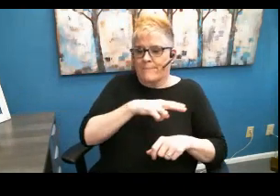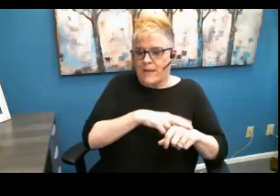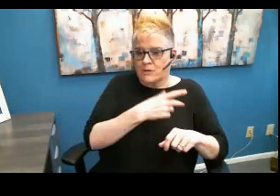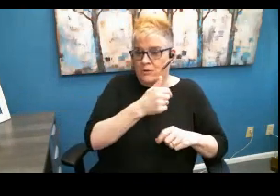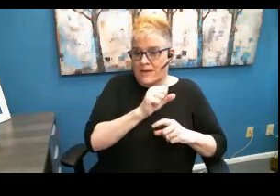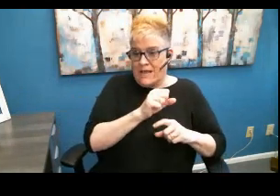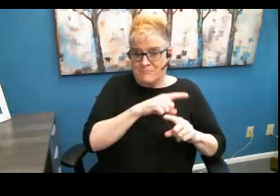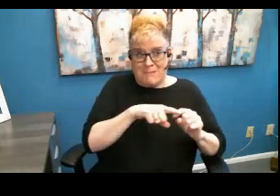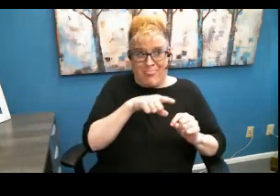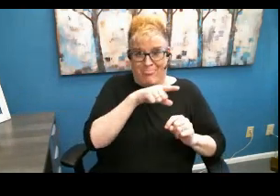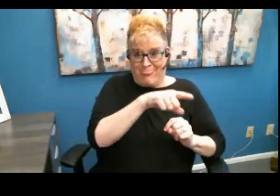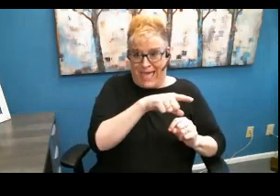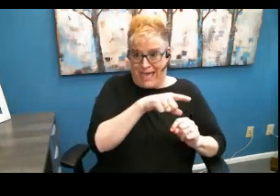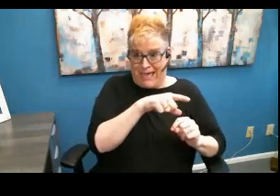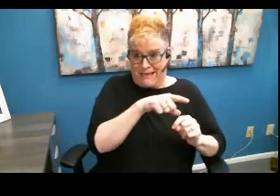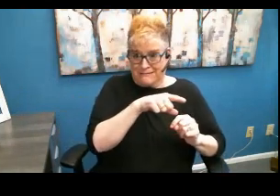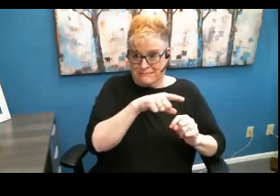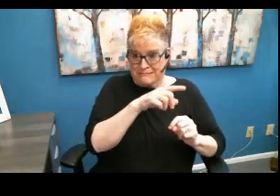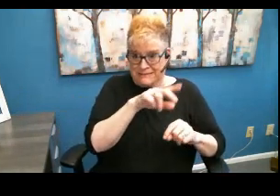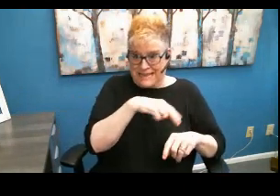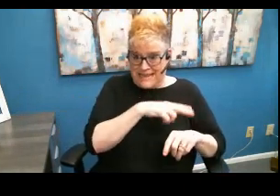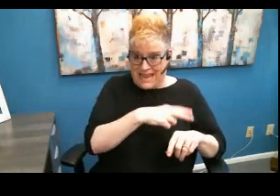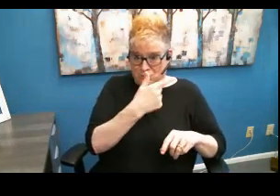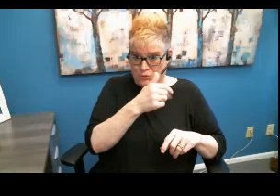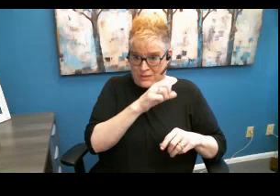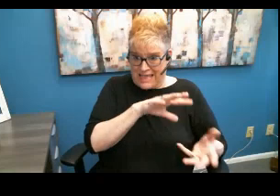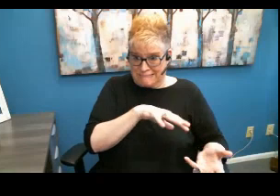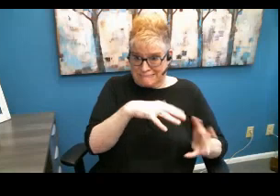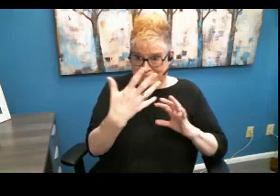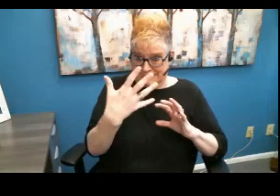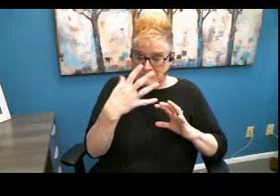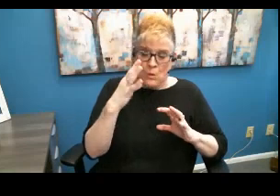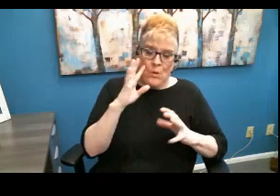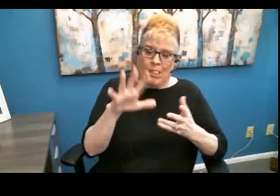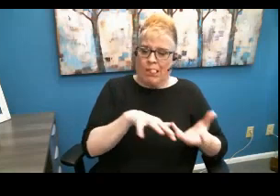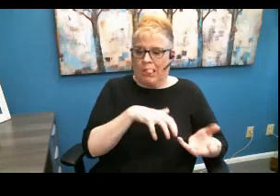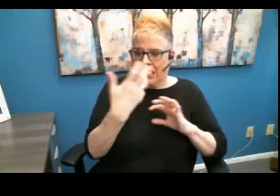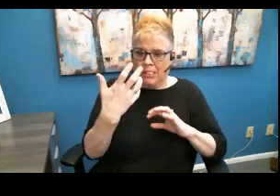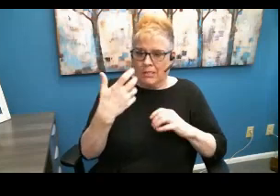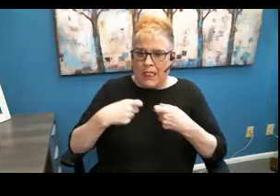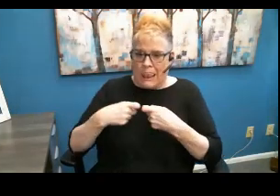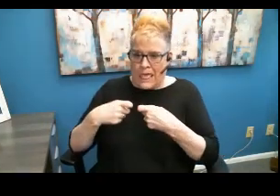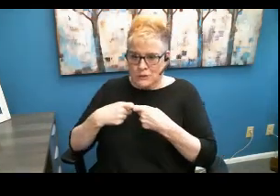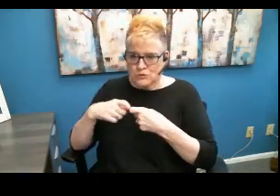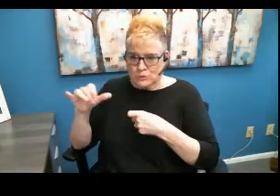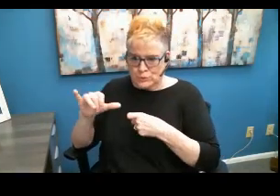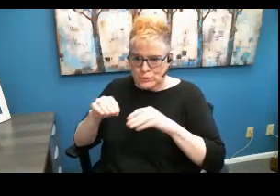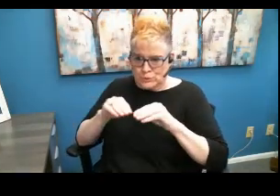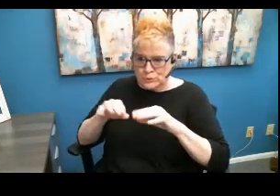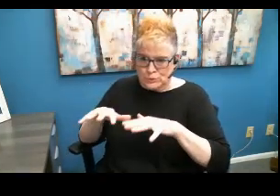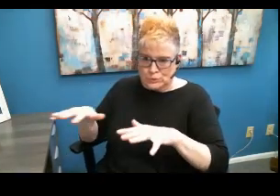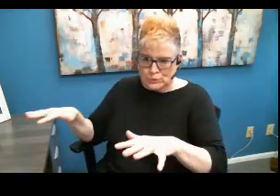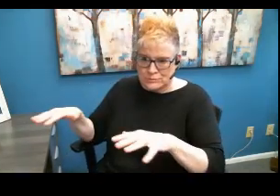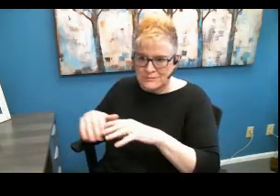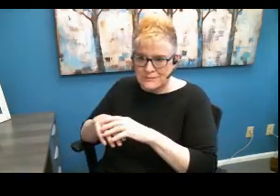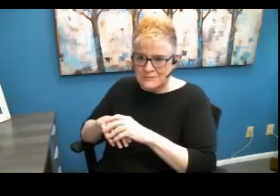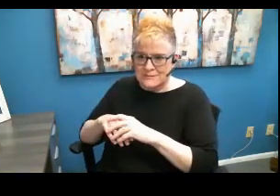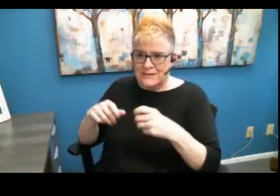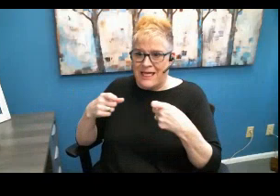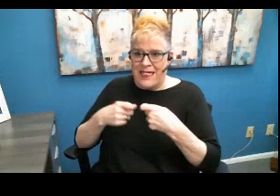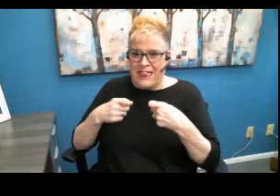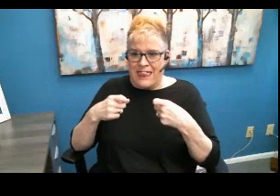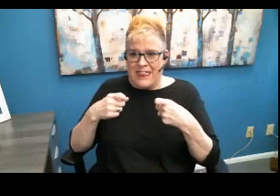natural gas supply is disrupted, you're going to have potential disruptions to the electric grid, and the electric grid is going to be